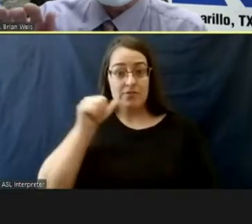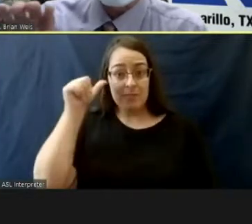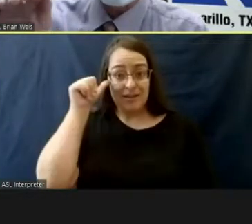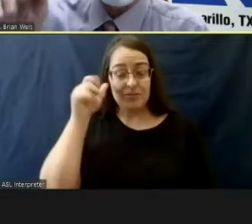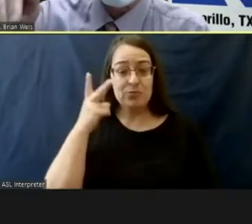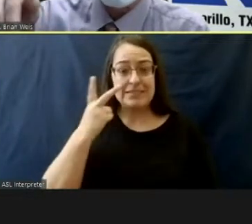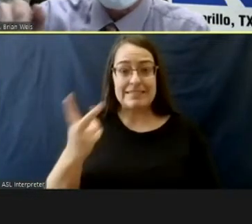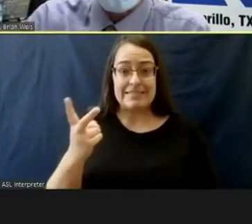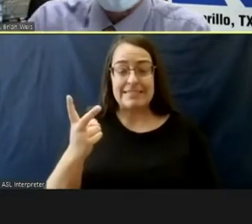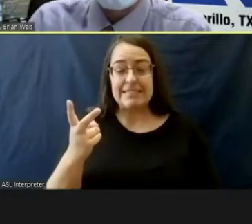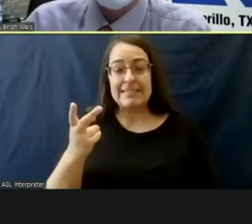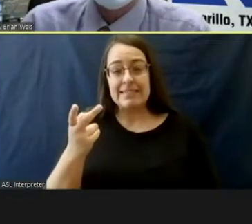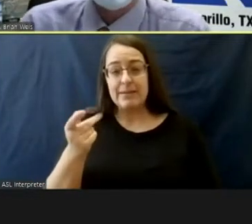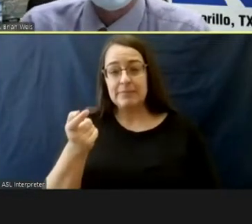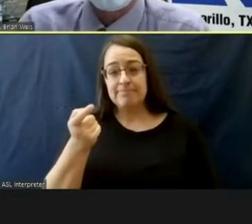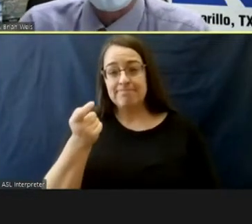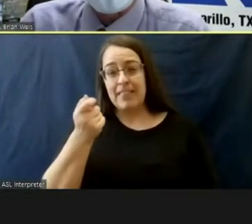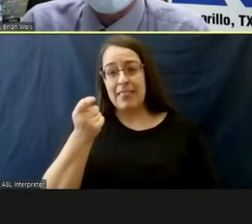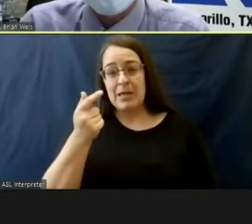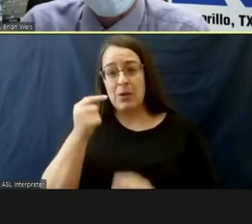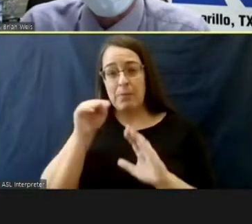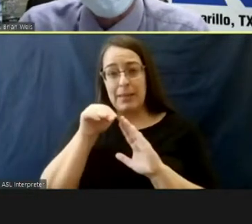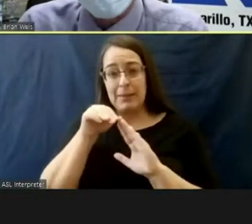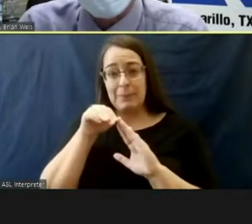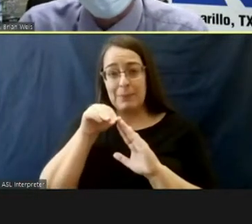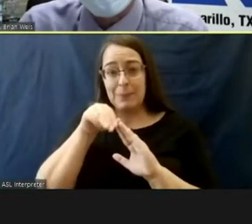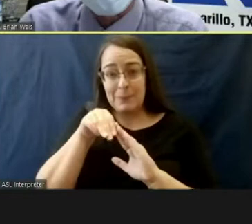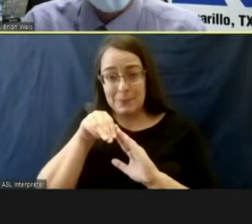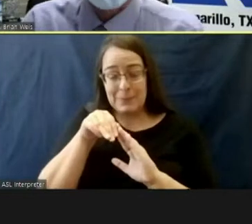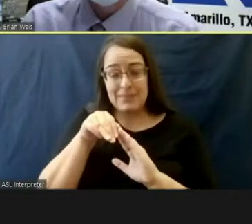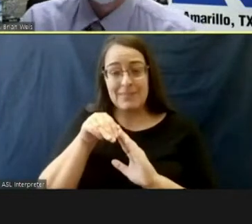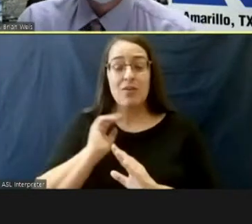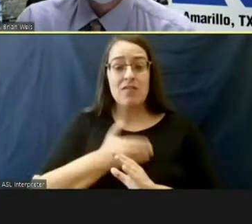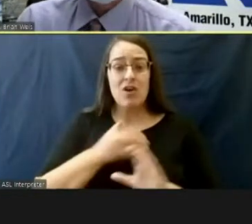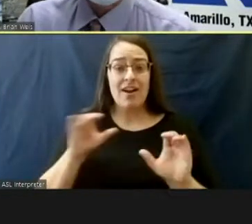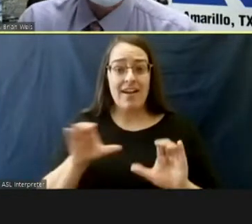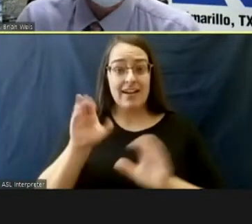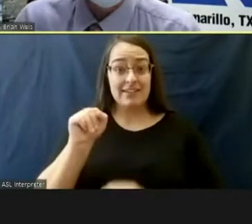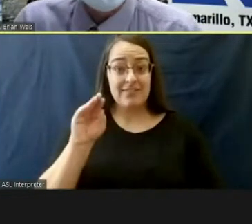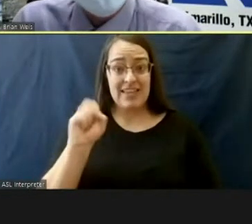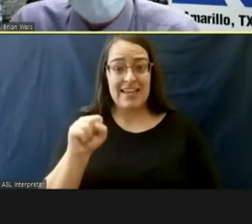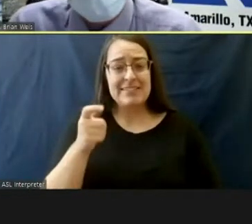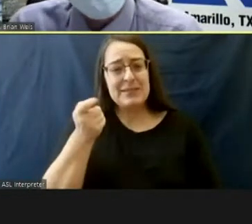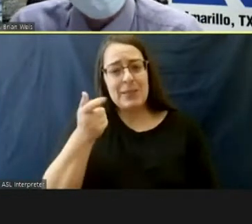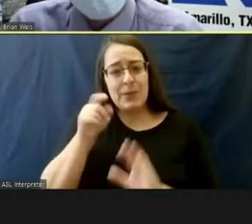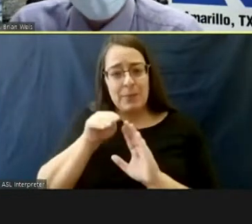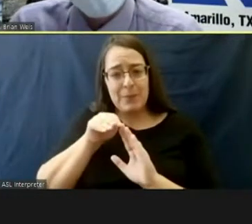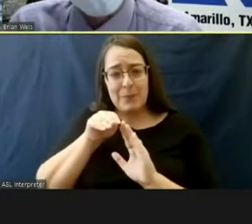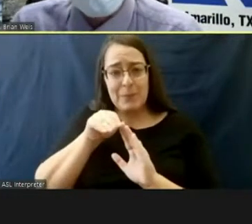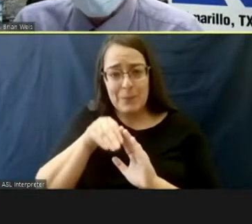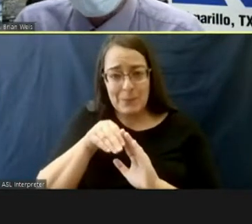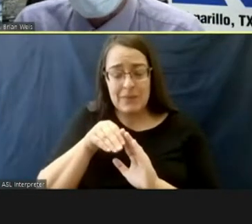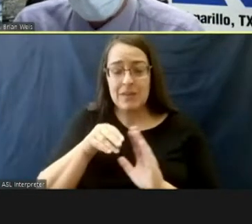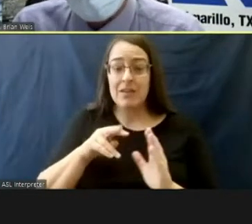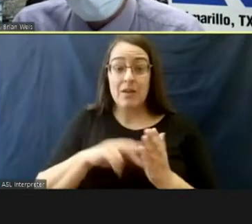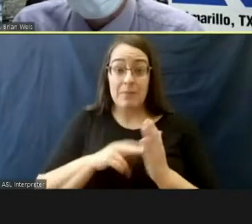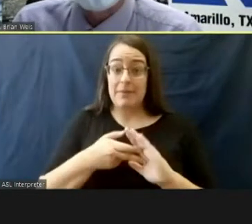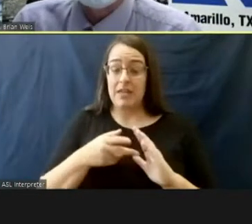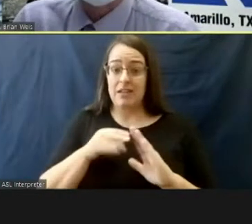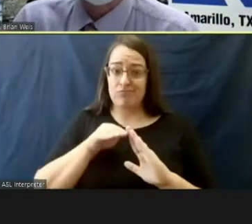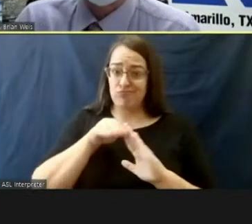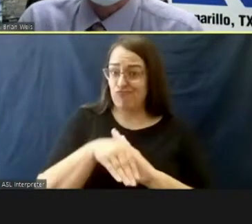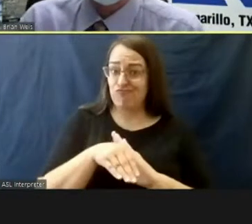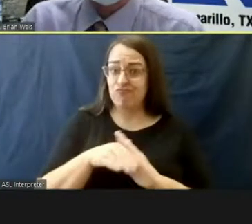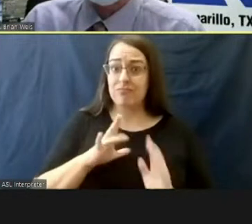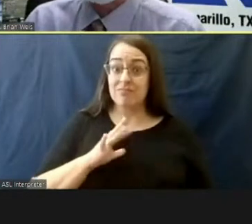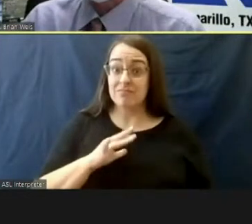a slight downward trend of our active cases in this community. Now, again, it is not nearly enough to call it a genuine trend,